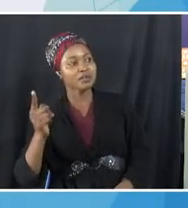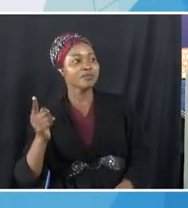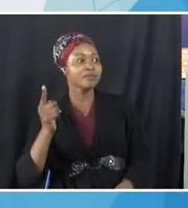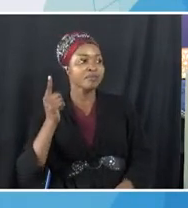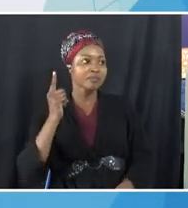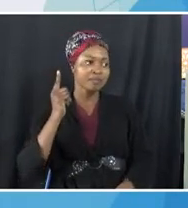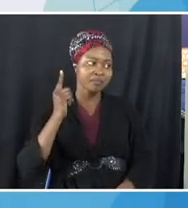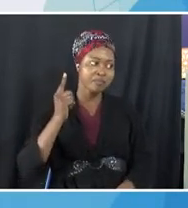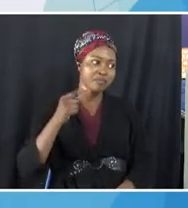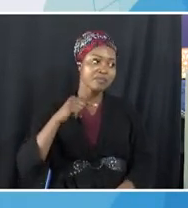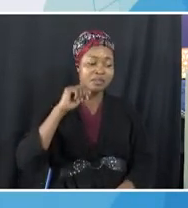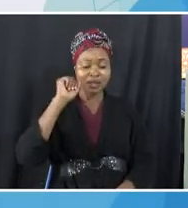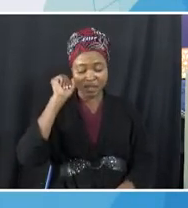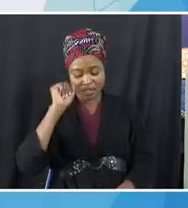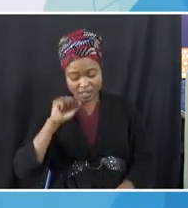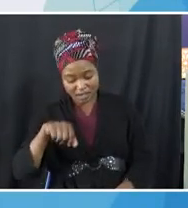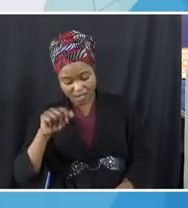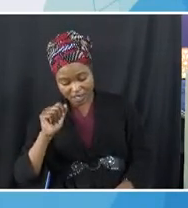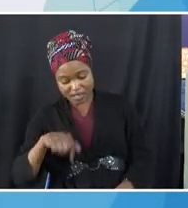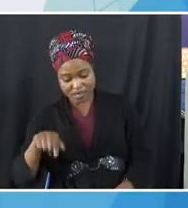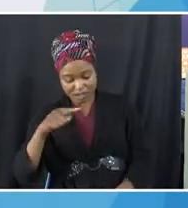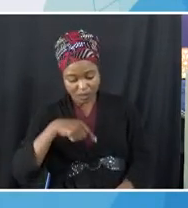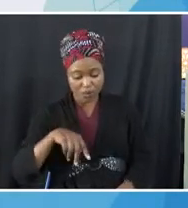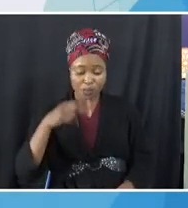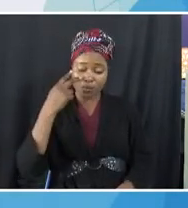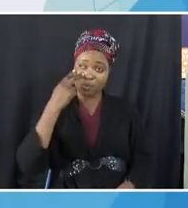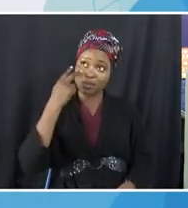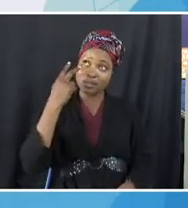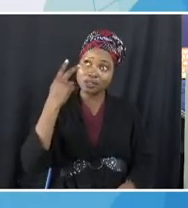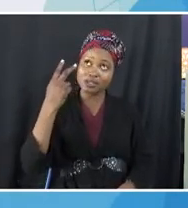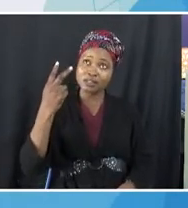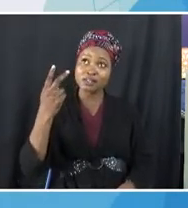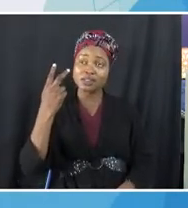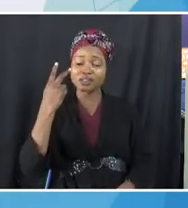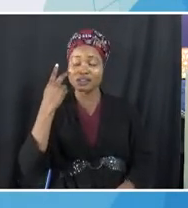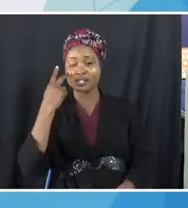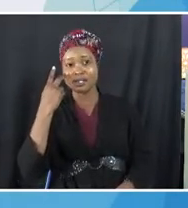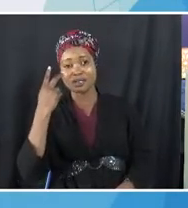behold him. We shall